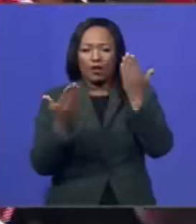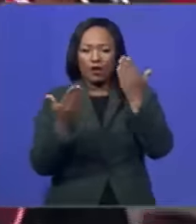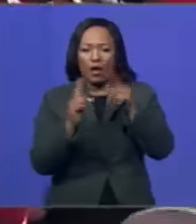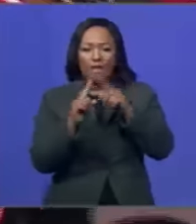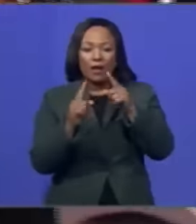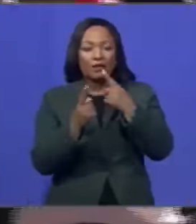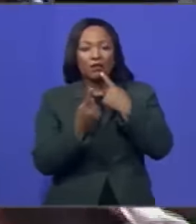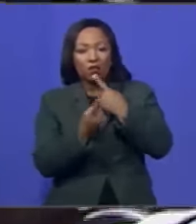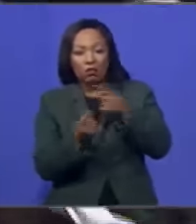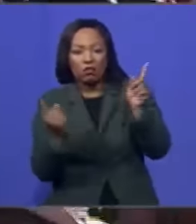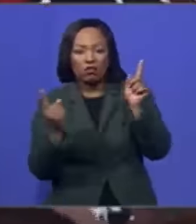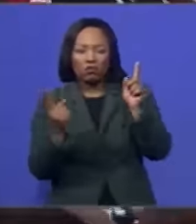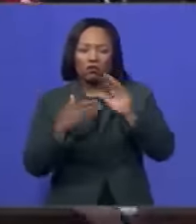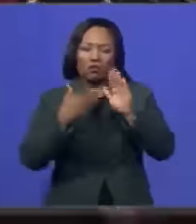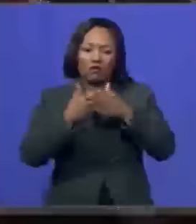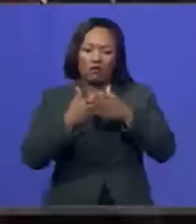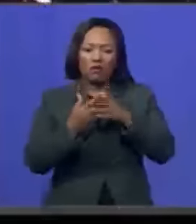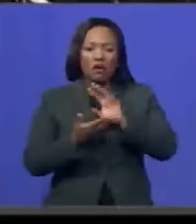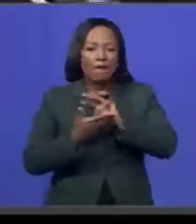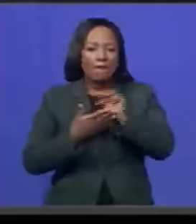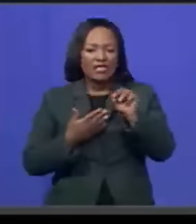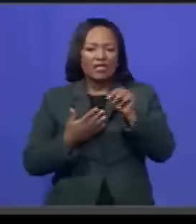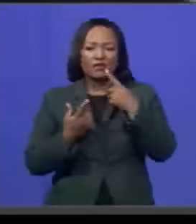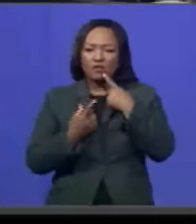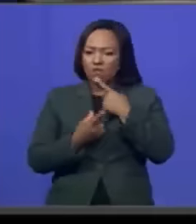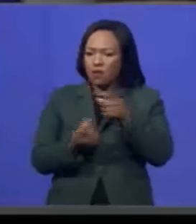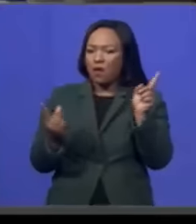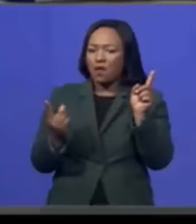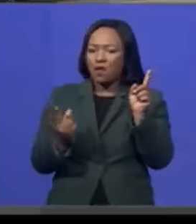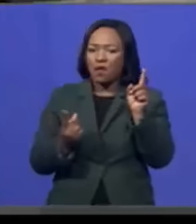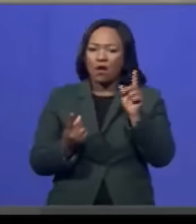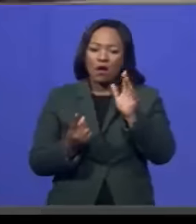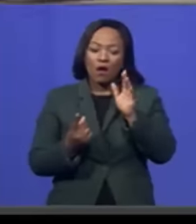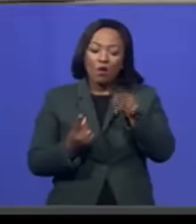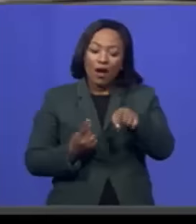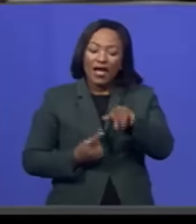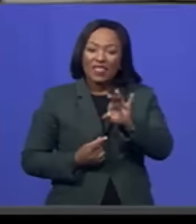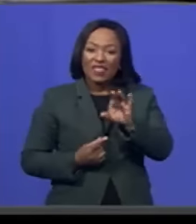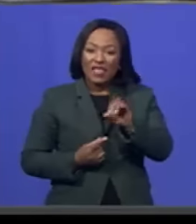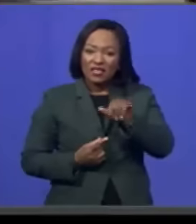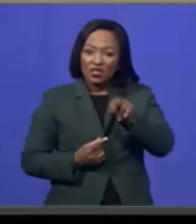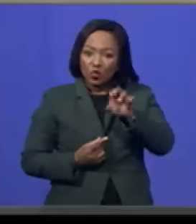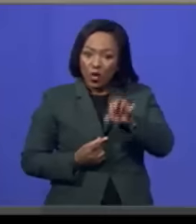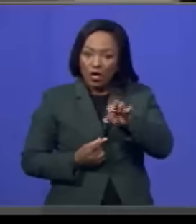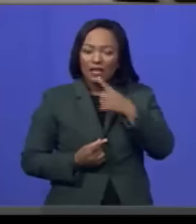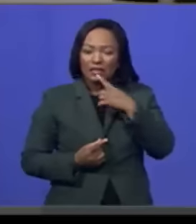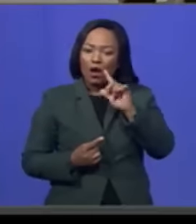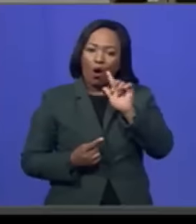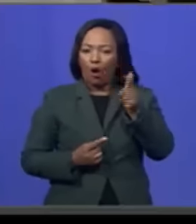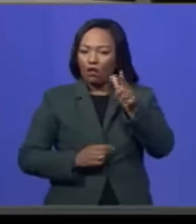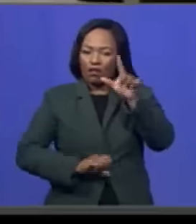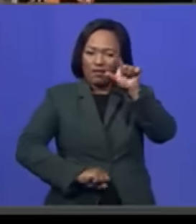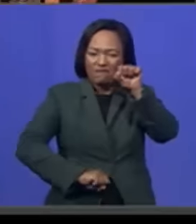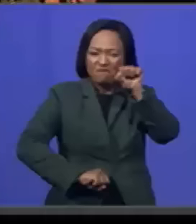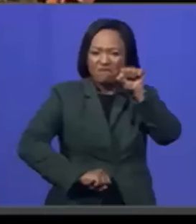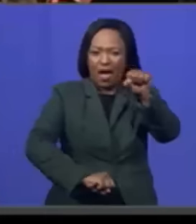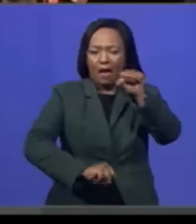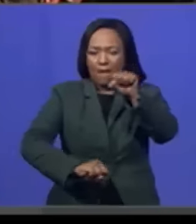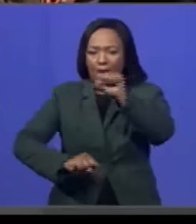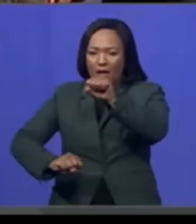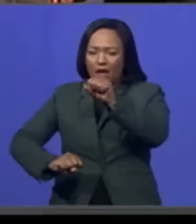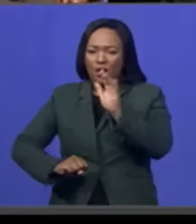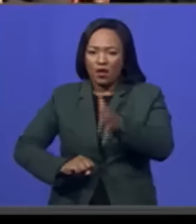naha. Molaetsa ona o ipapisitse le ditlaleho tsa mokganto o tlang ho kwala naha mafelong a kgwedi. We are not digressing. We've been very